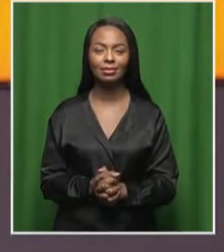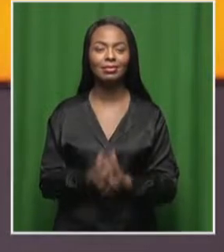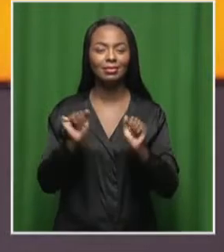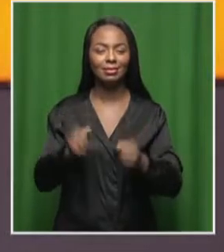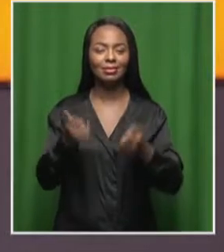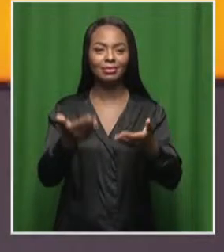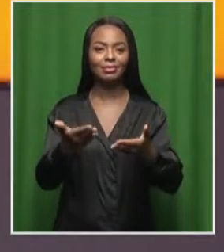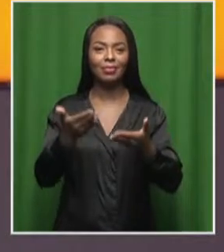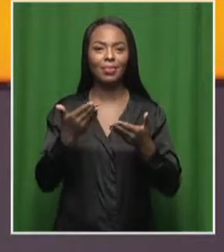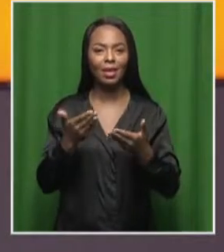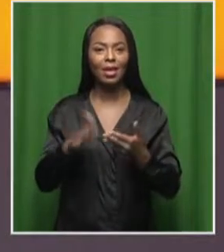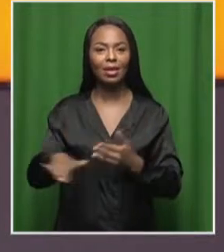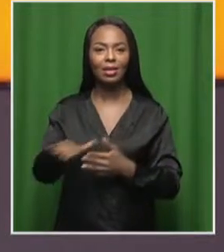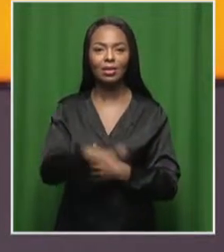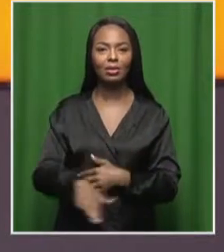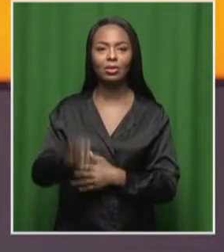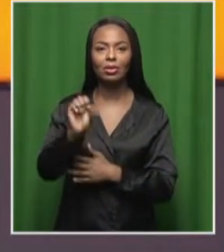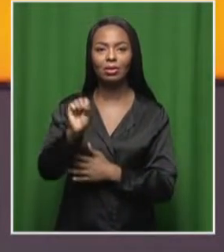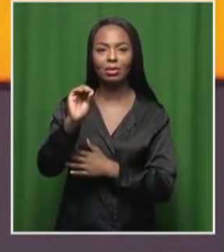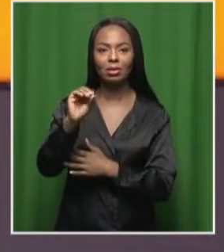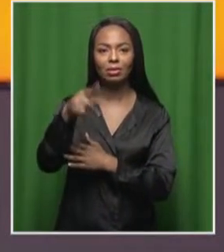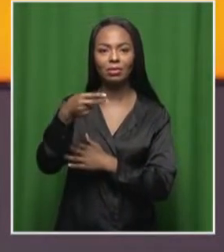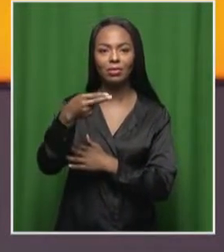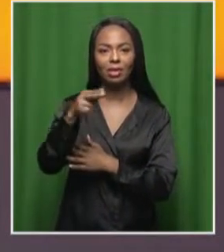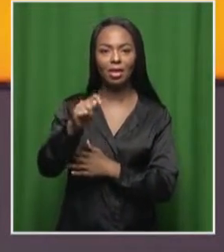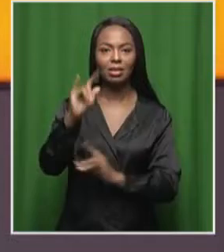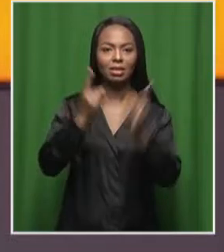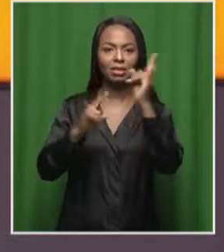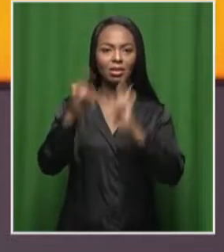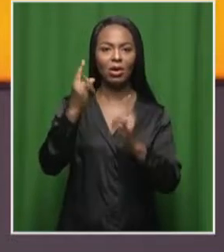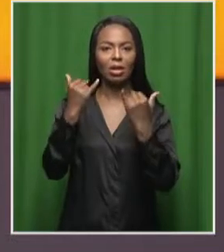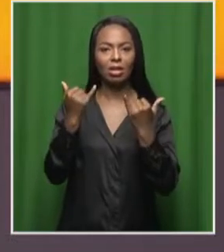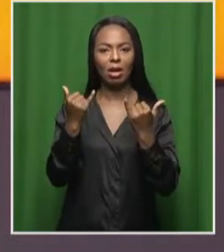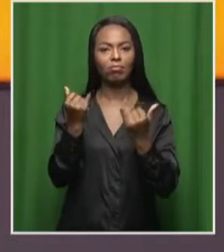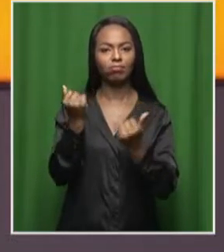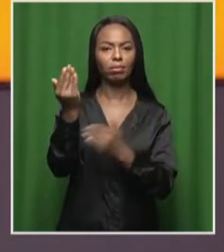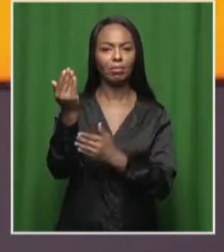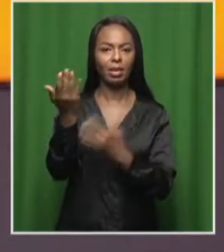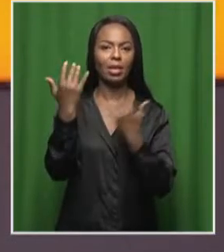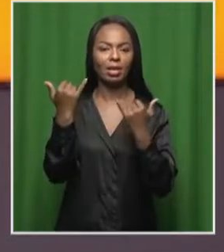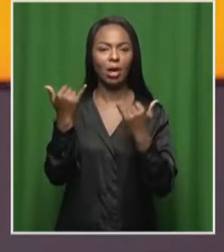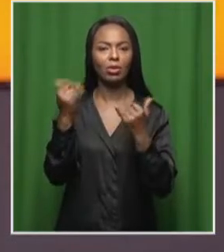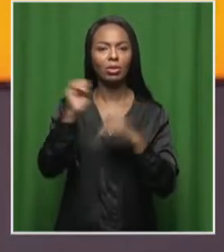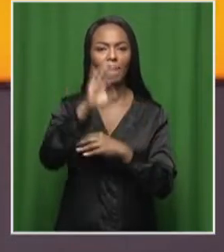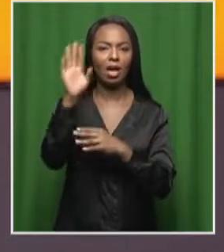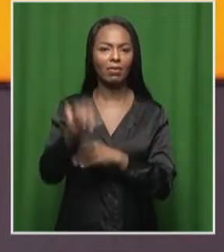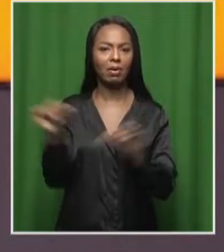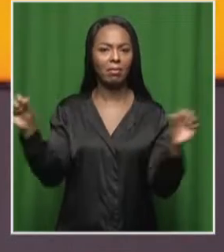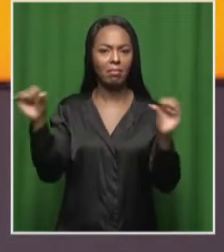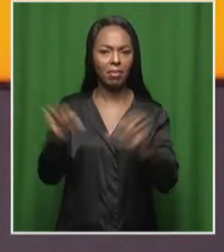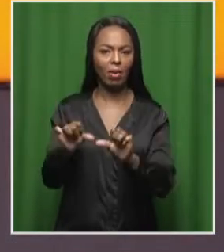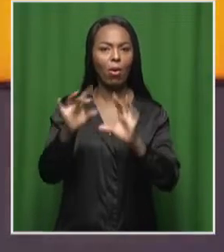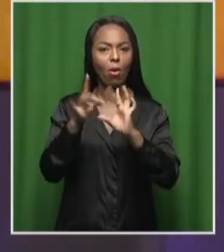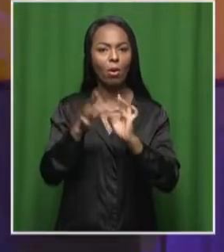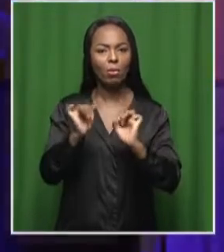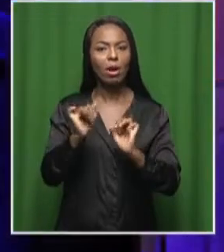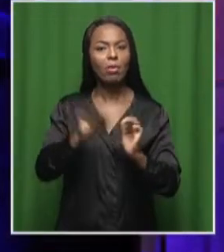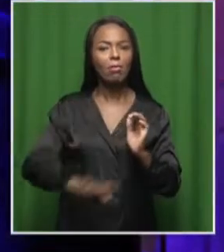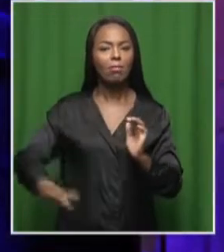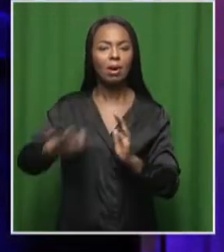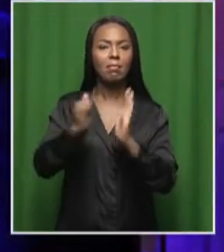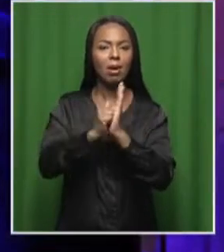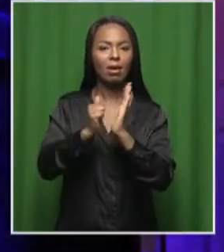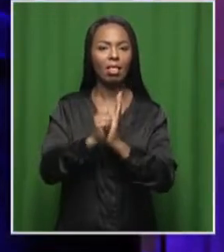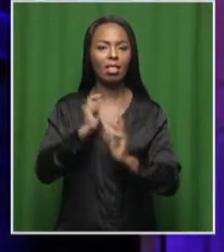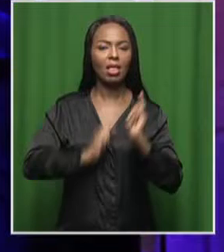Welcome back. Sophiatown, the critically acclaimed South African theatre classic, is making a triumphant return to its original home at the Market Theatre.